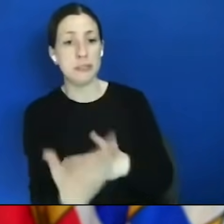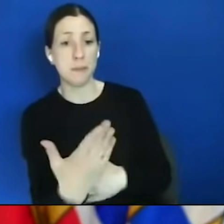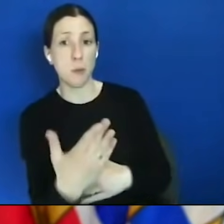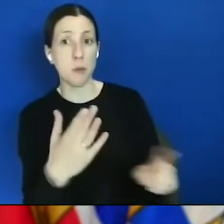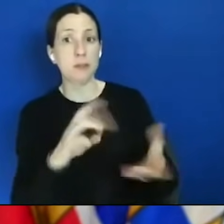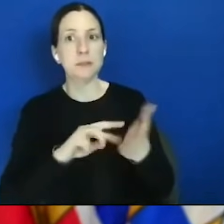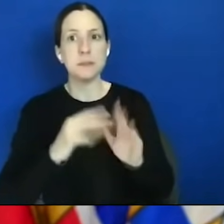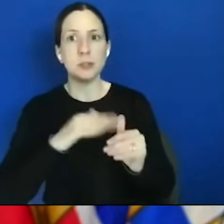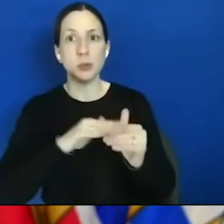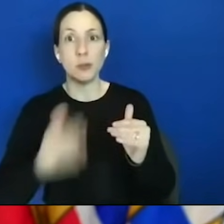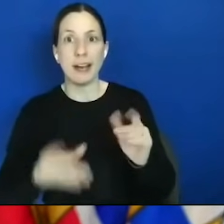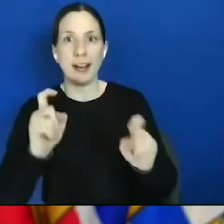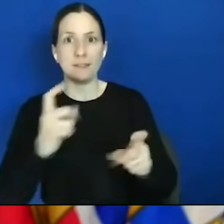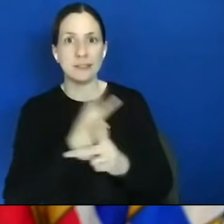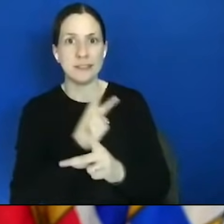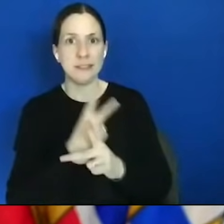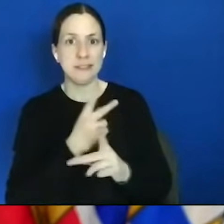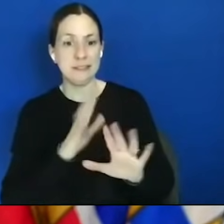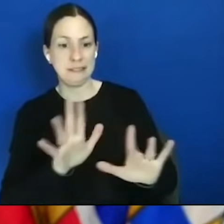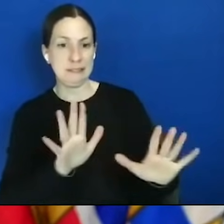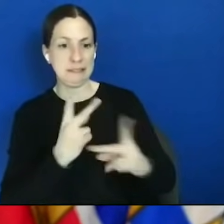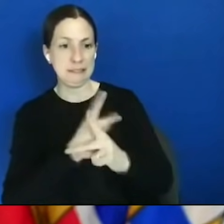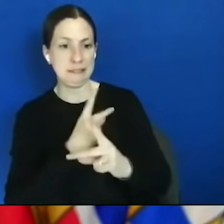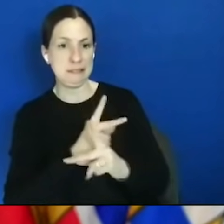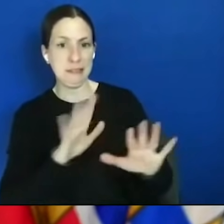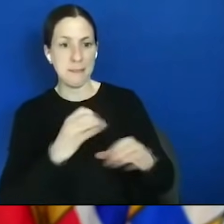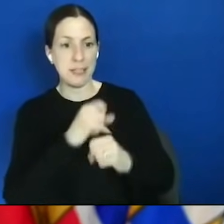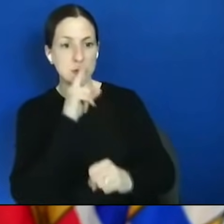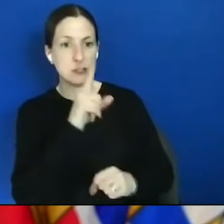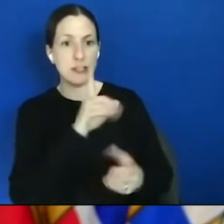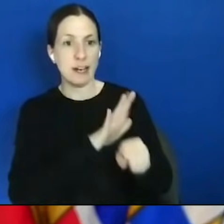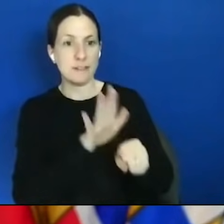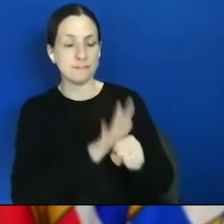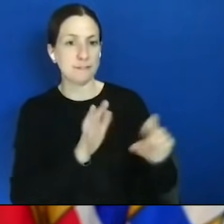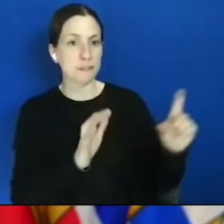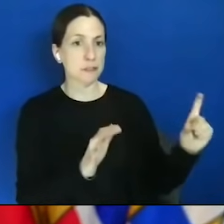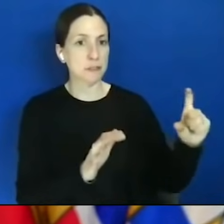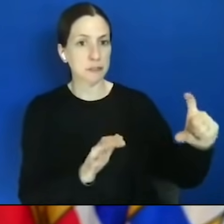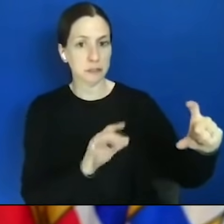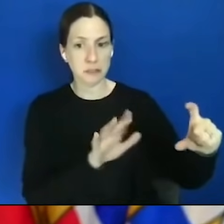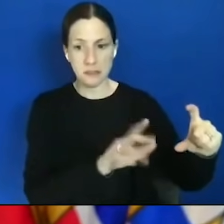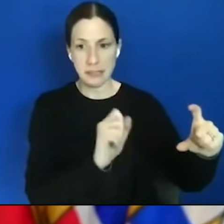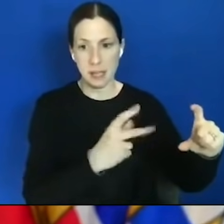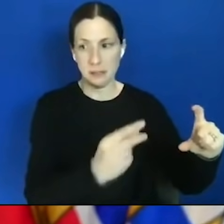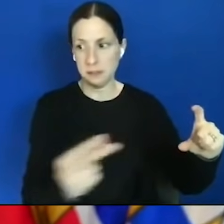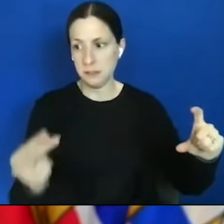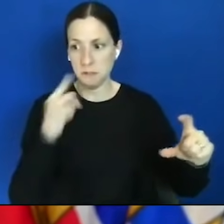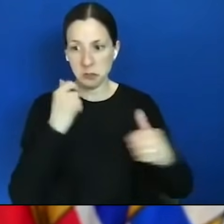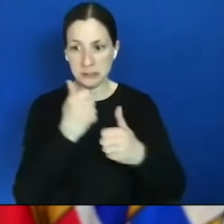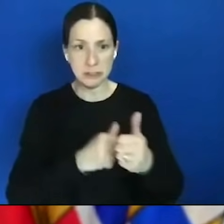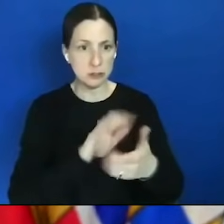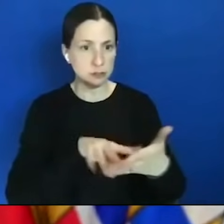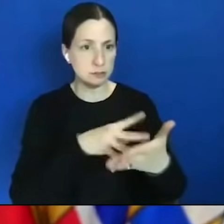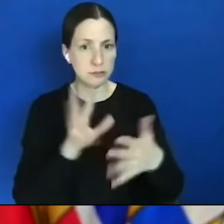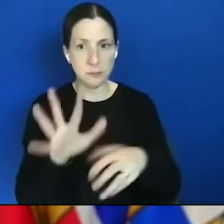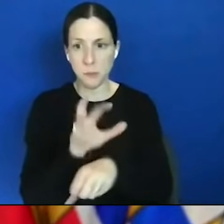making sure that we're titrating every dose. We know with some of the drop-in programs and the pop-up clinics